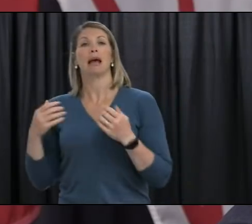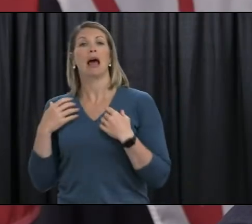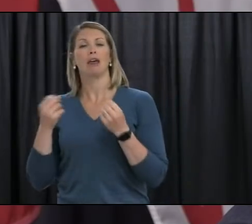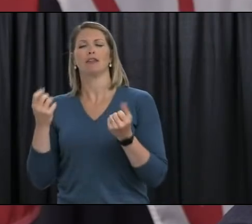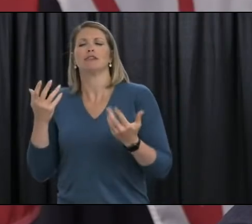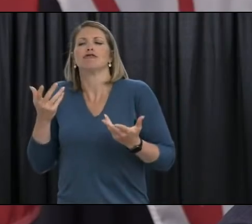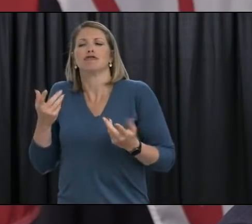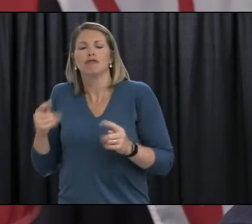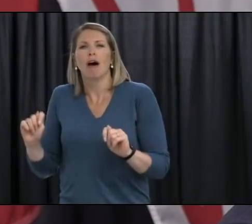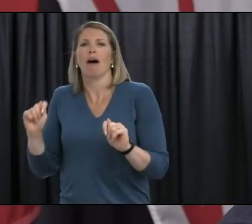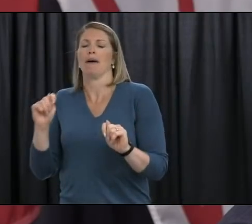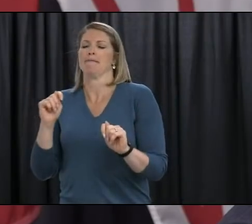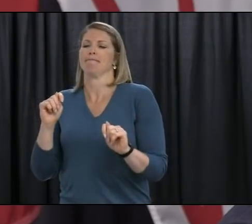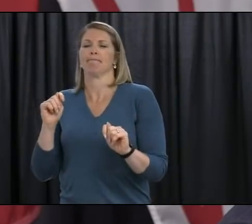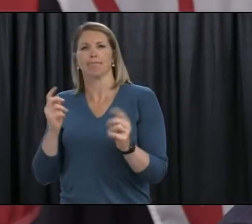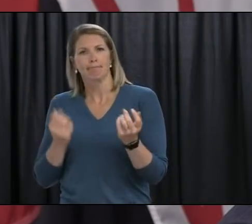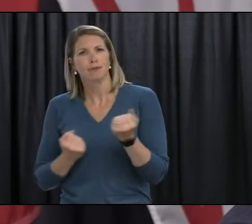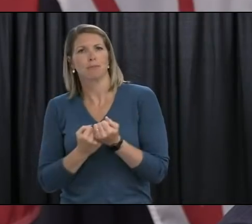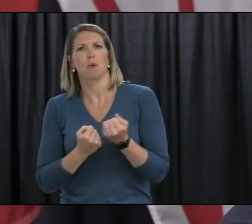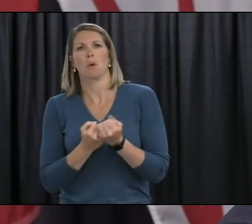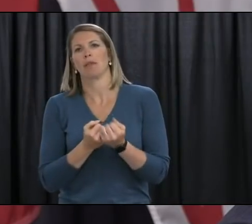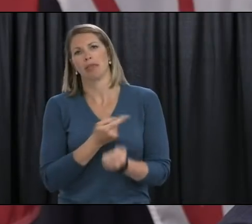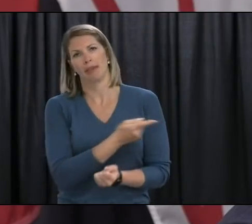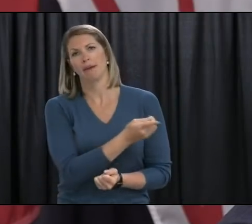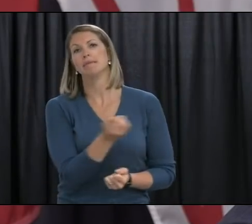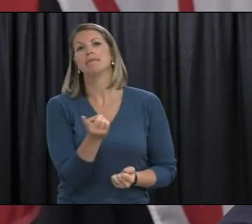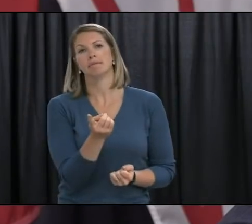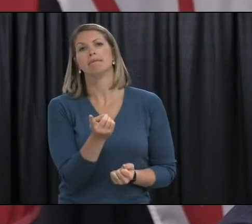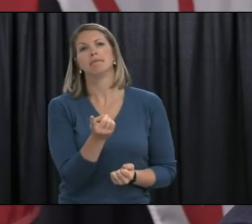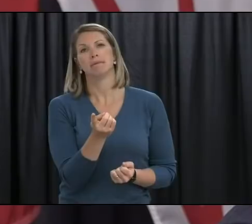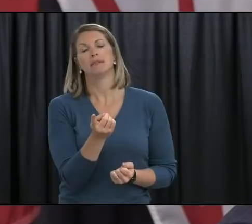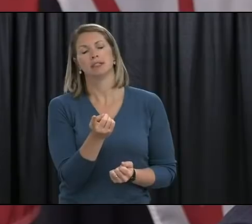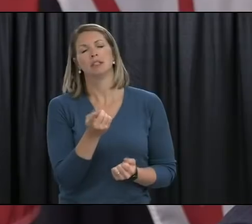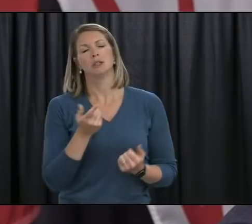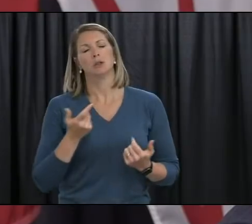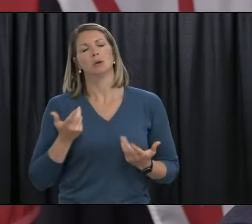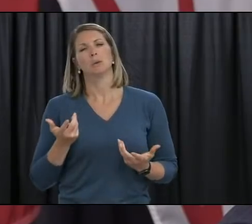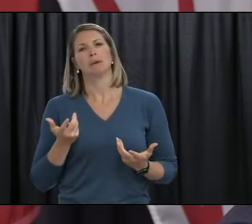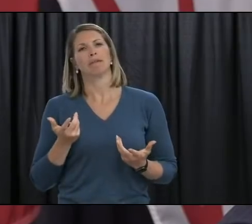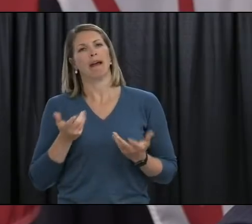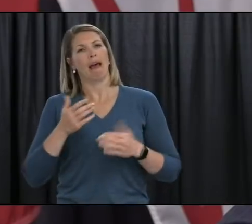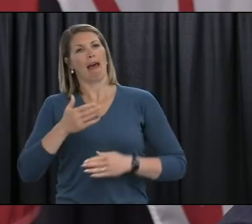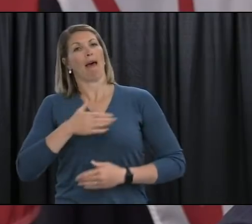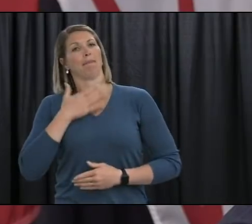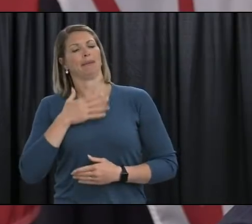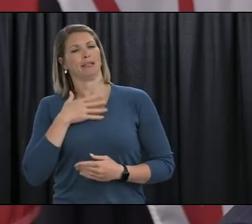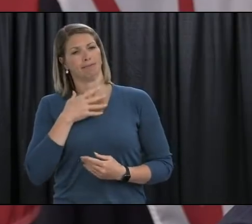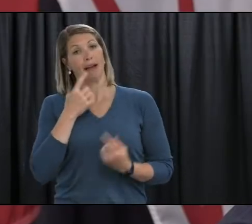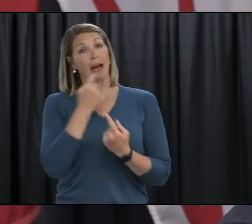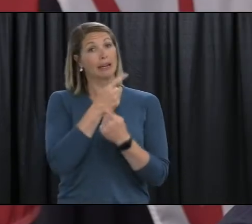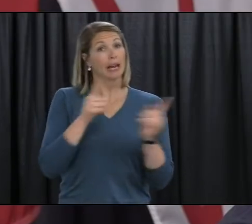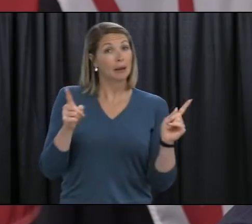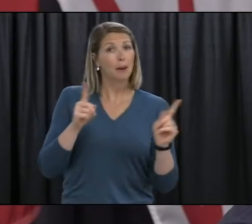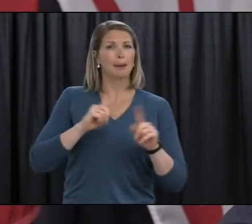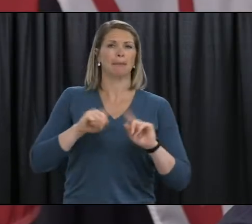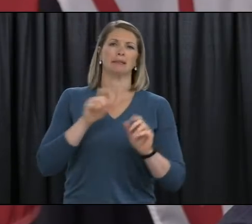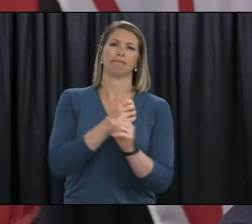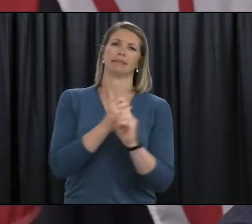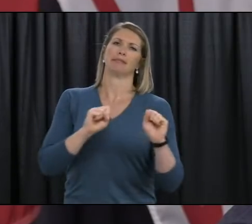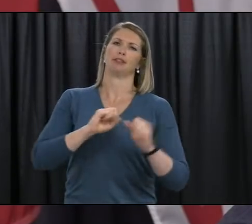important that we make sure we get them in the decision-making process so they can do this in a safe way.